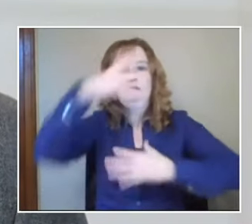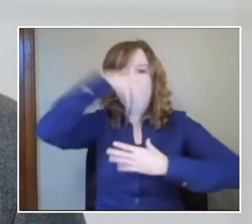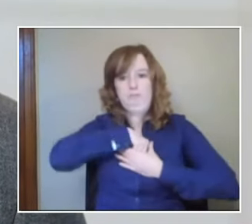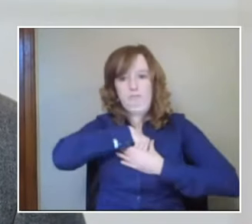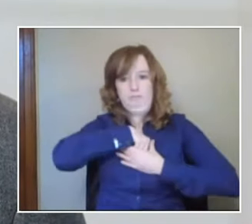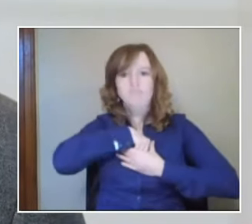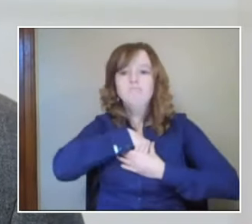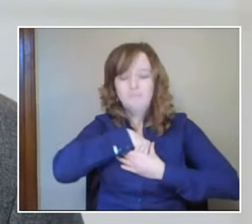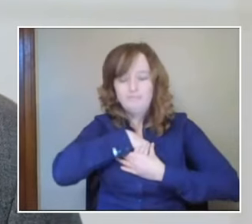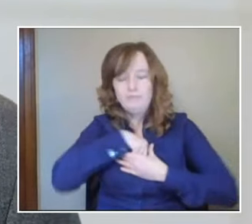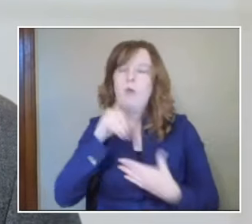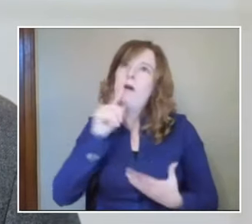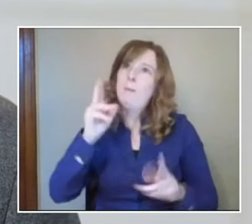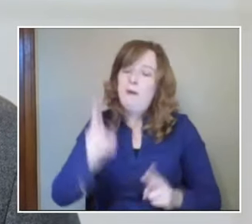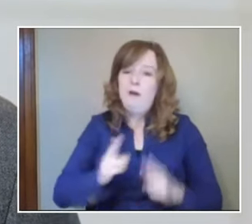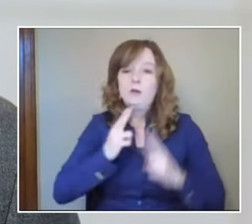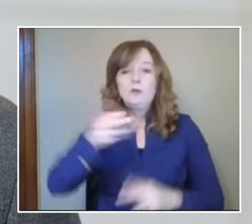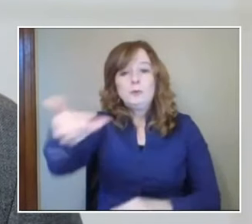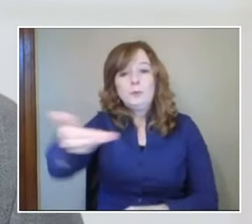featured speaker, Kurt Walker.